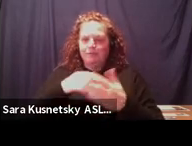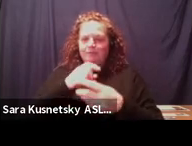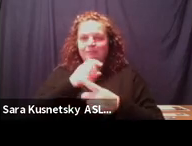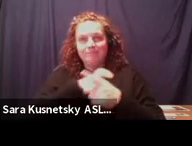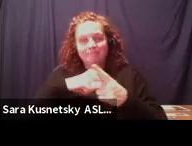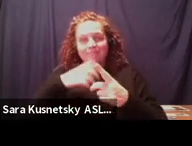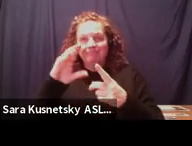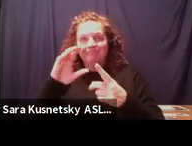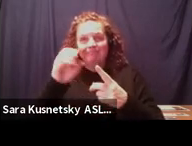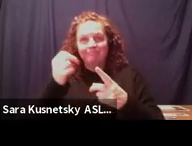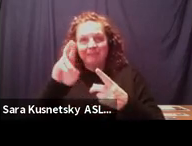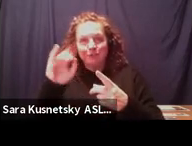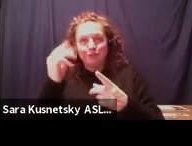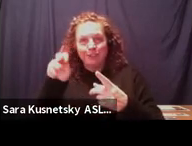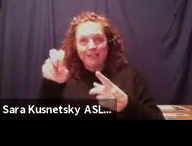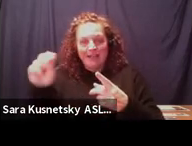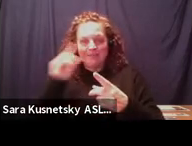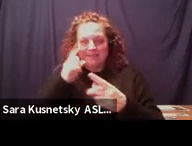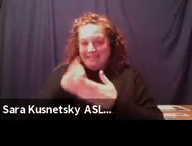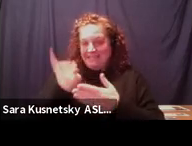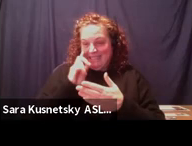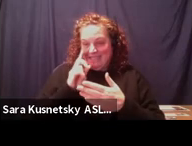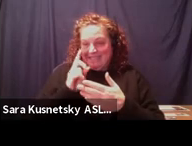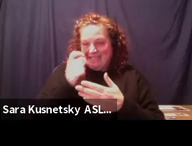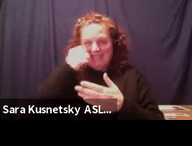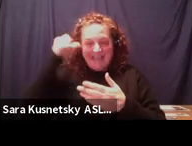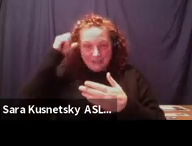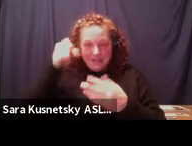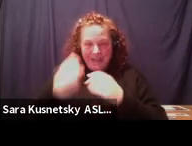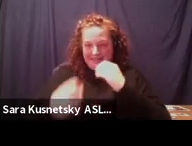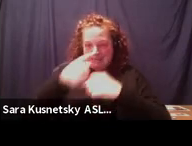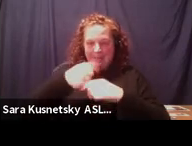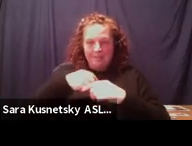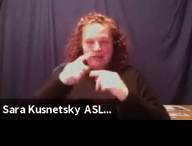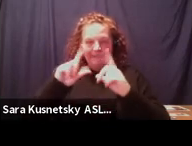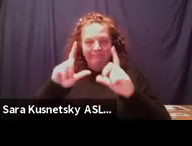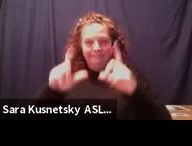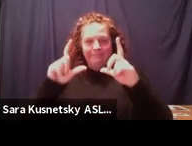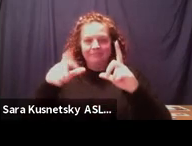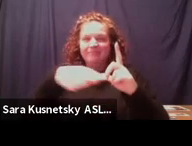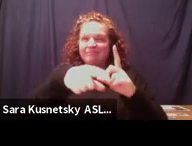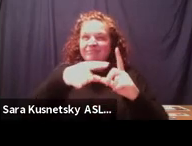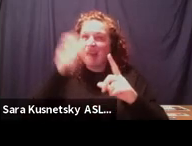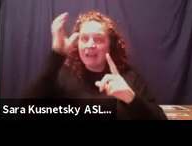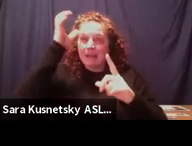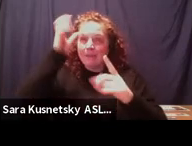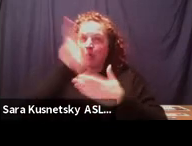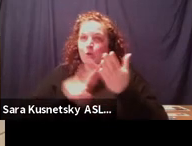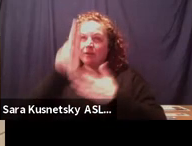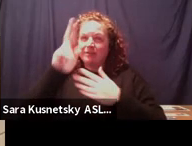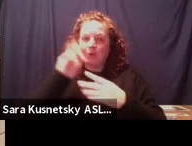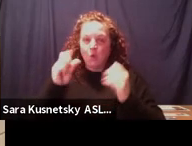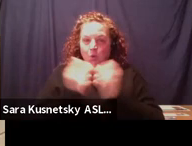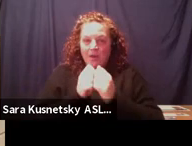with me via text just yesterday. He recently visited Columbia University, where he will be a freshman next year. And look who he's